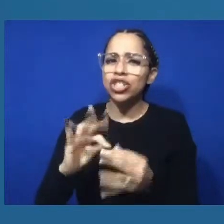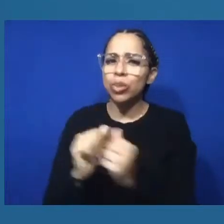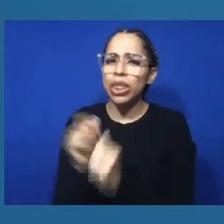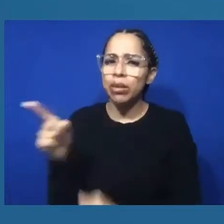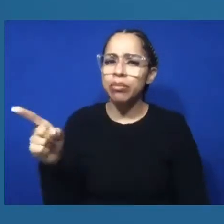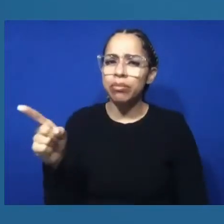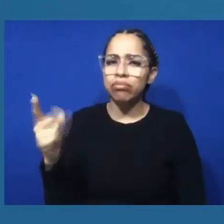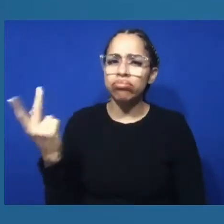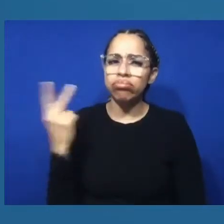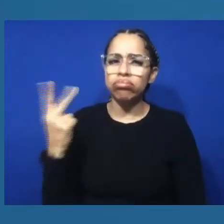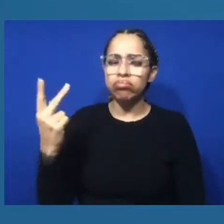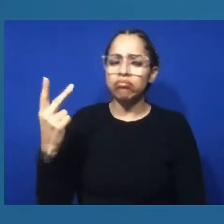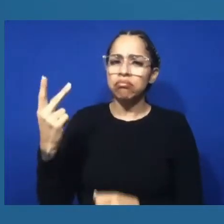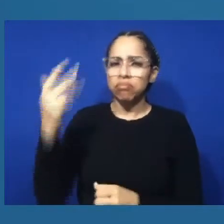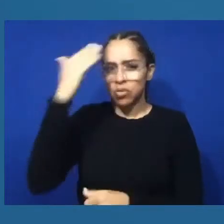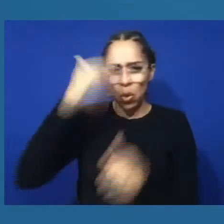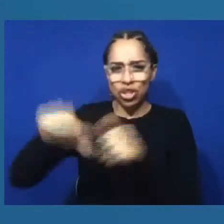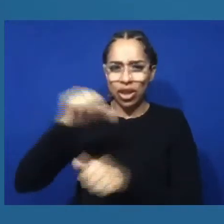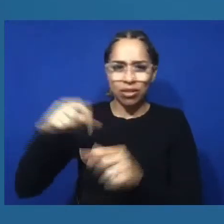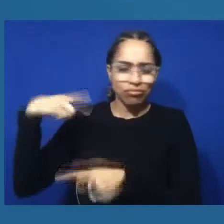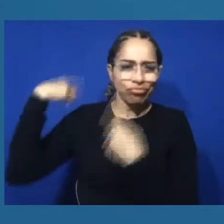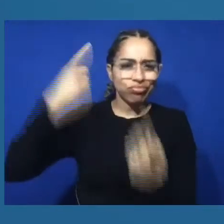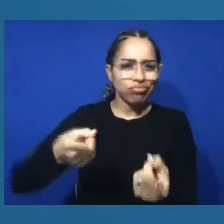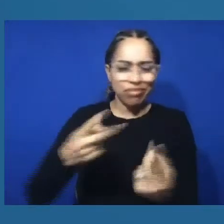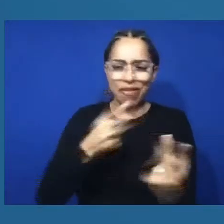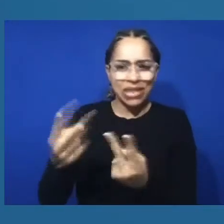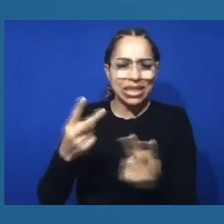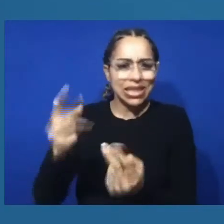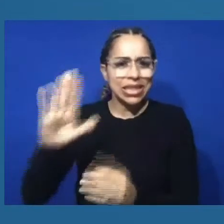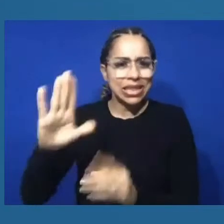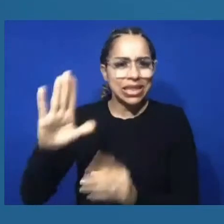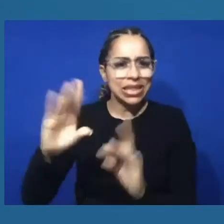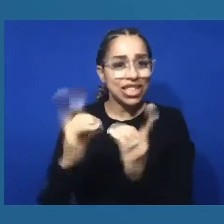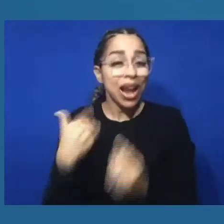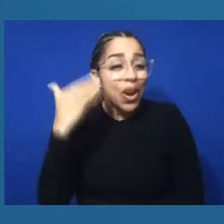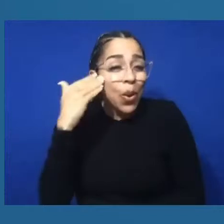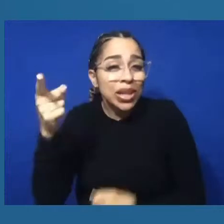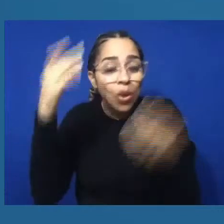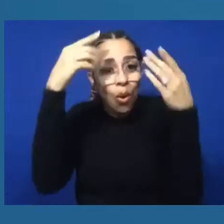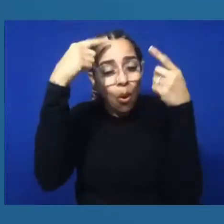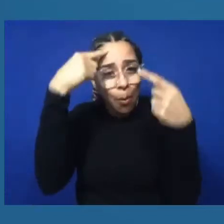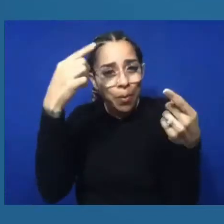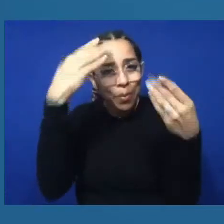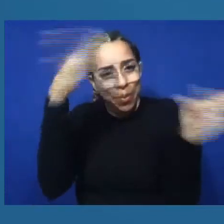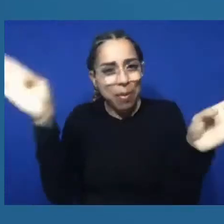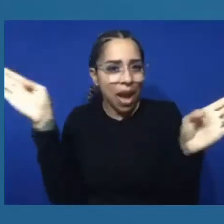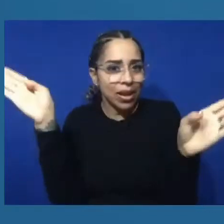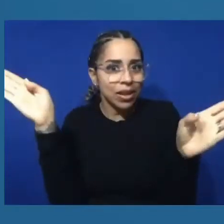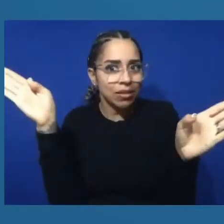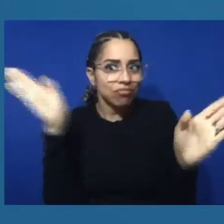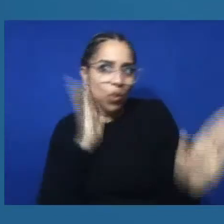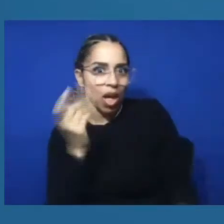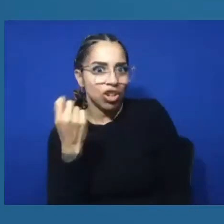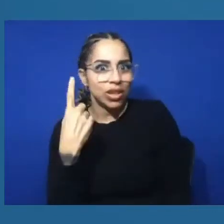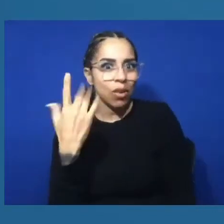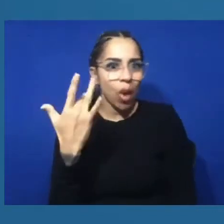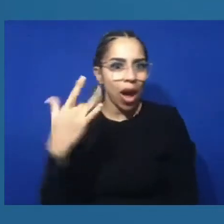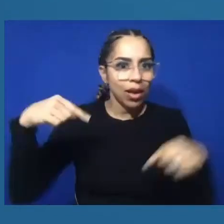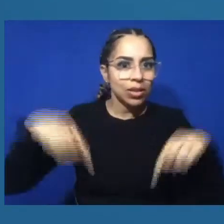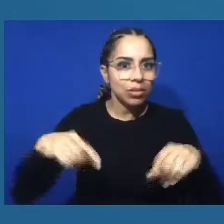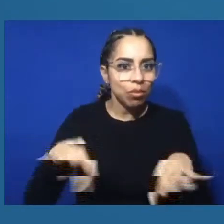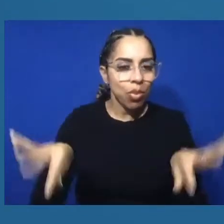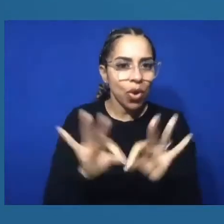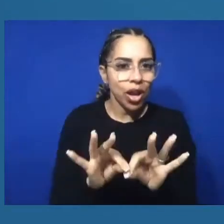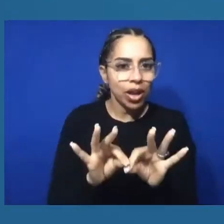many days of visiting his district. So I know he will be open-minded to understand why this is important. It has to